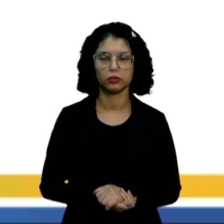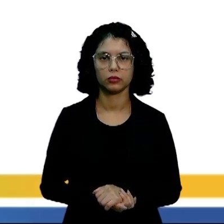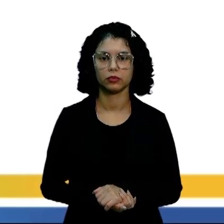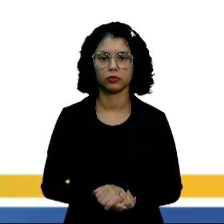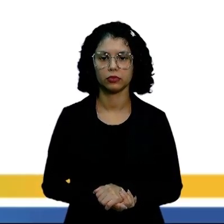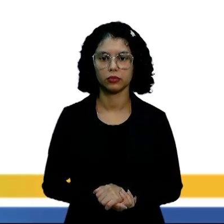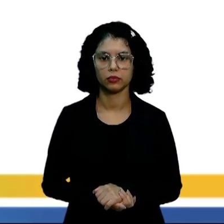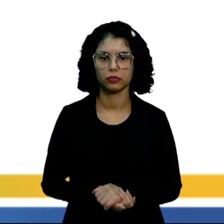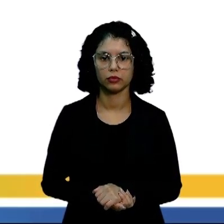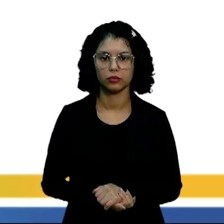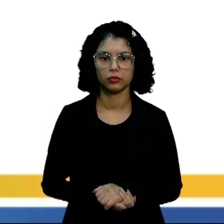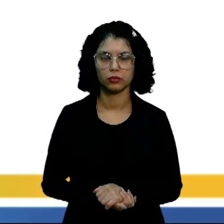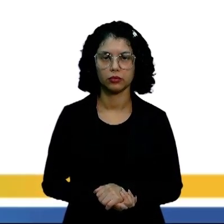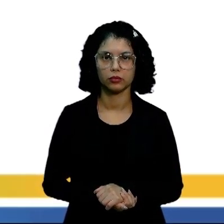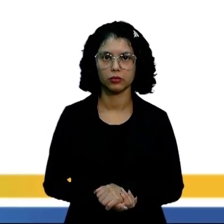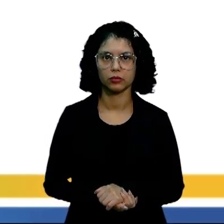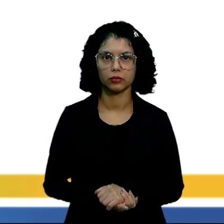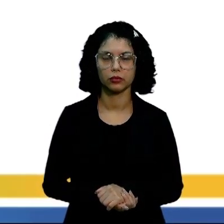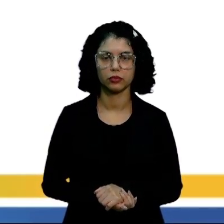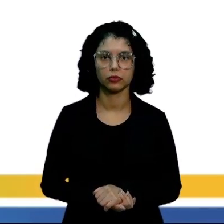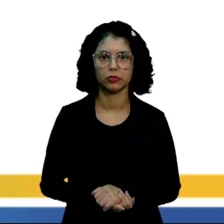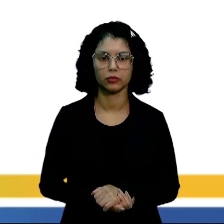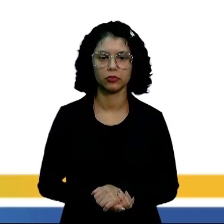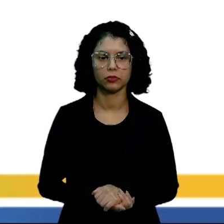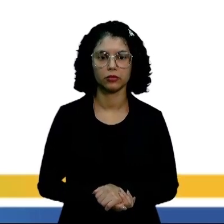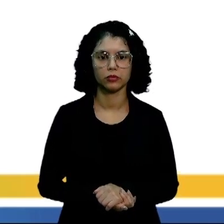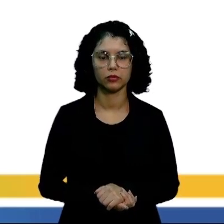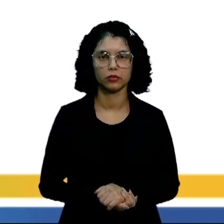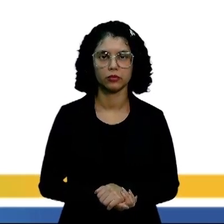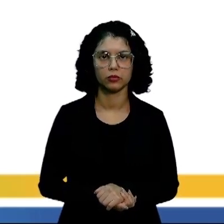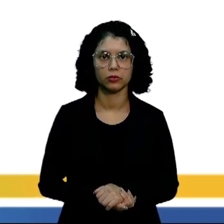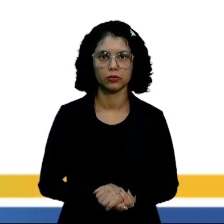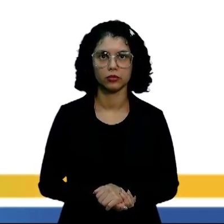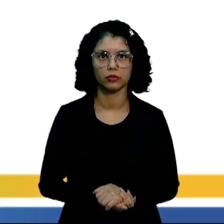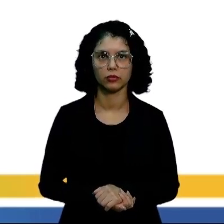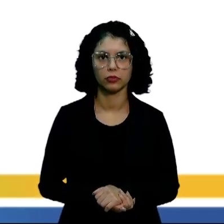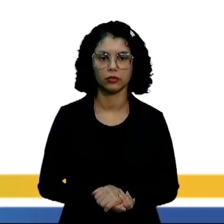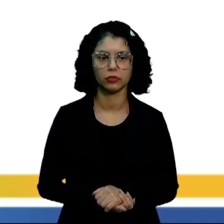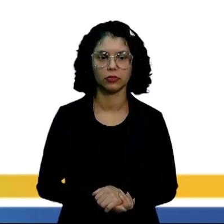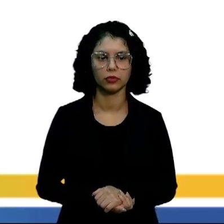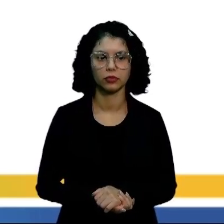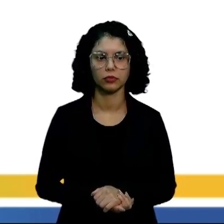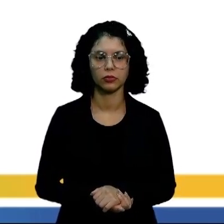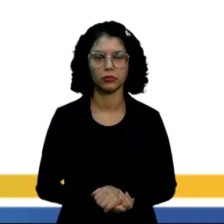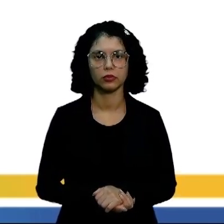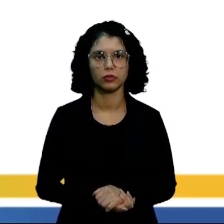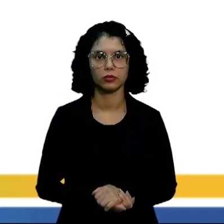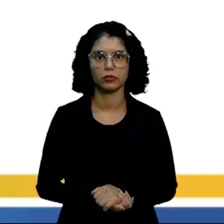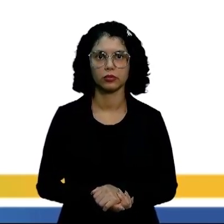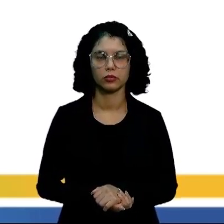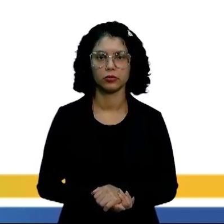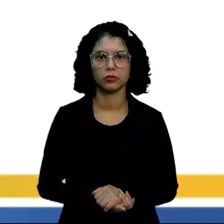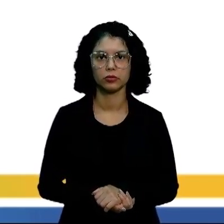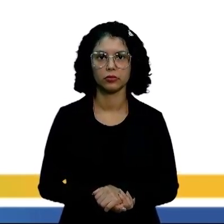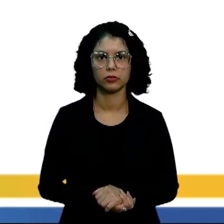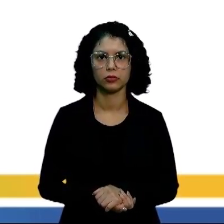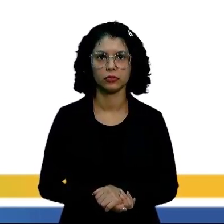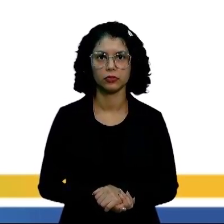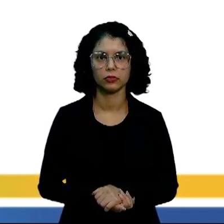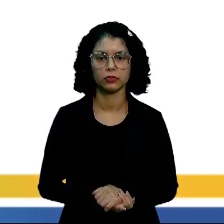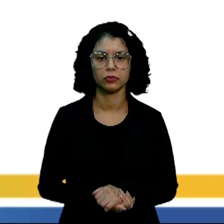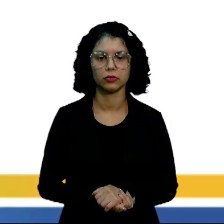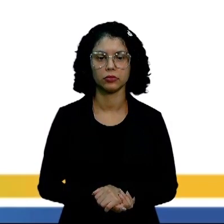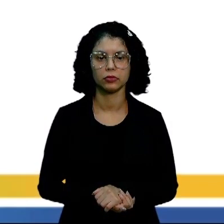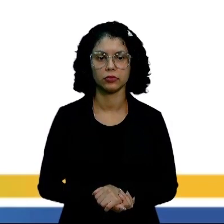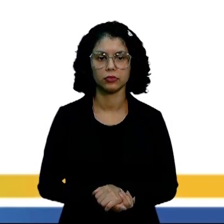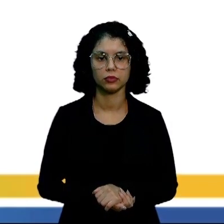the technology that will replace it. Mary Lynch calls it a 160 billion